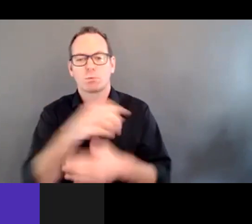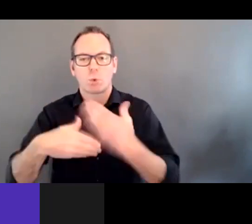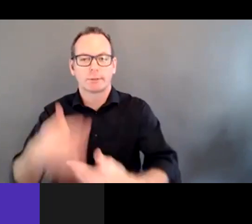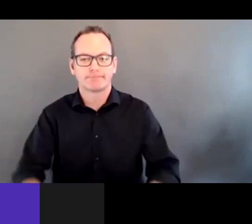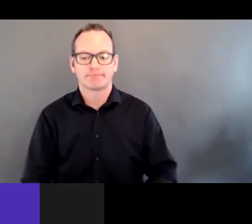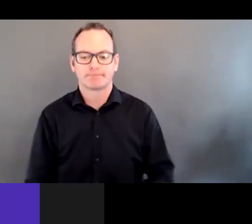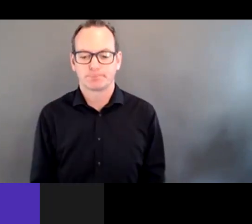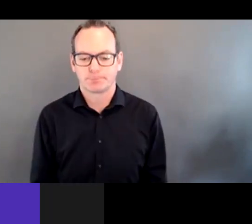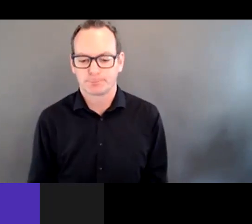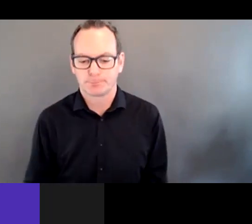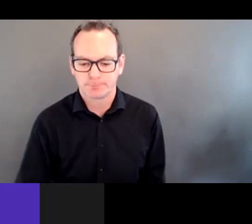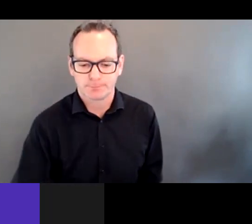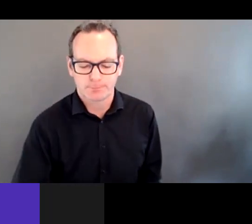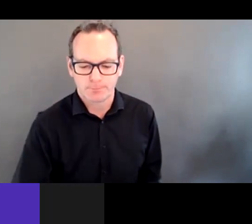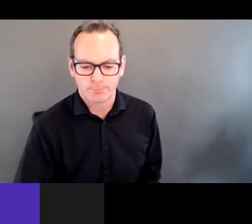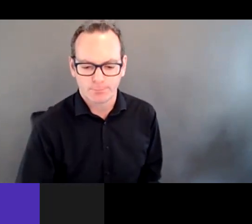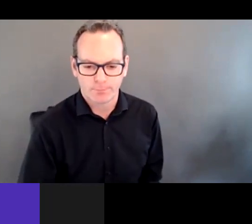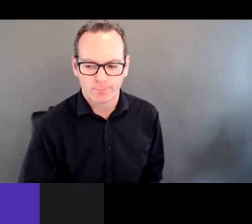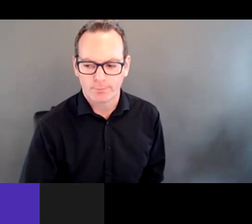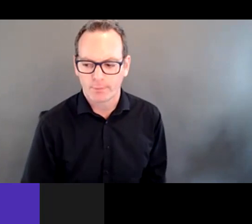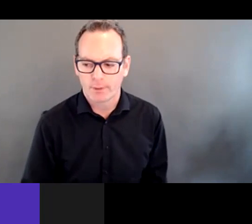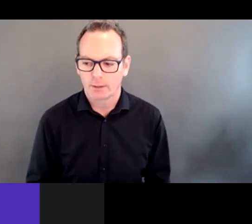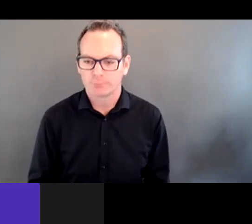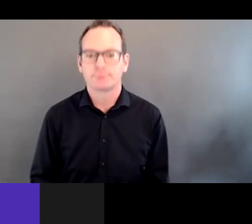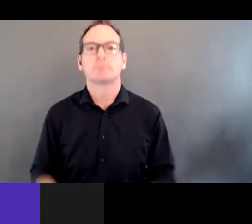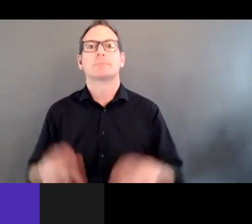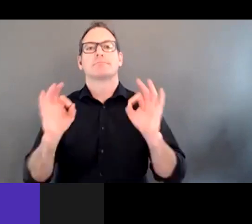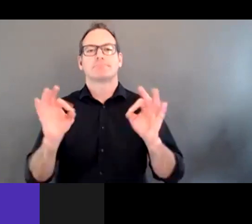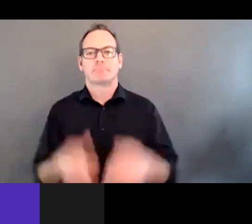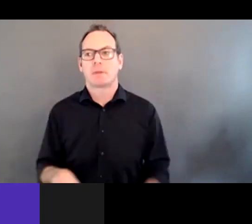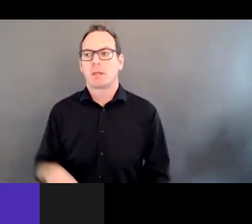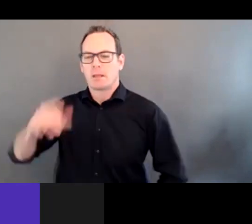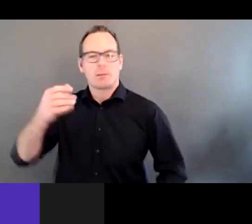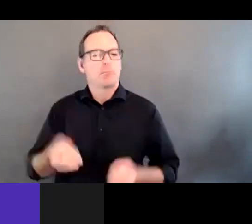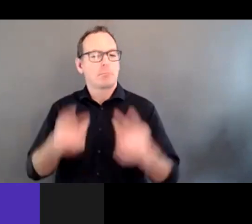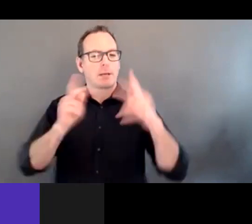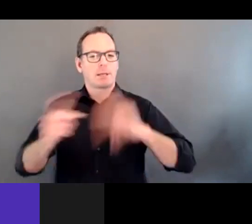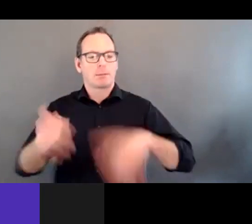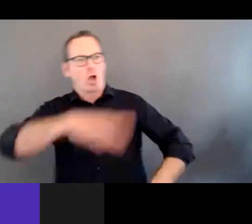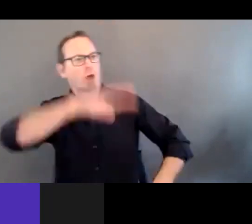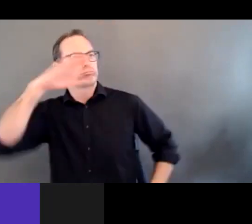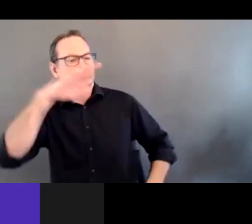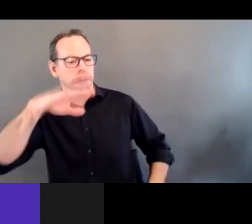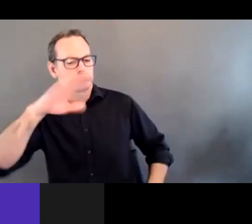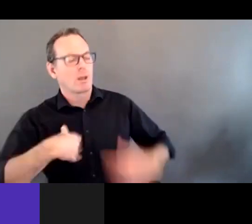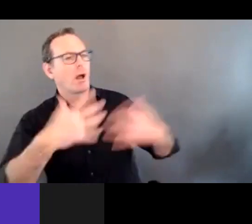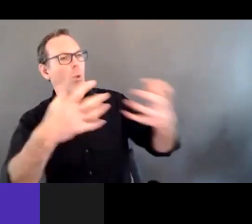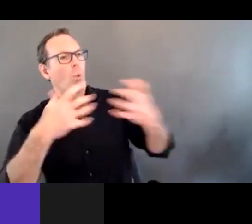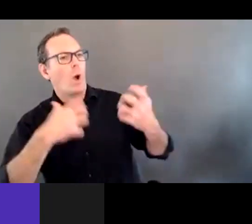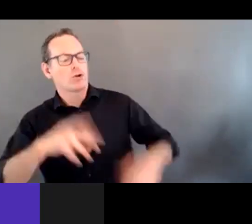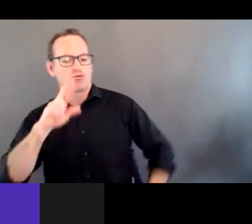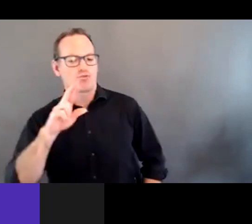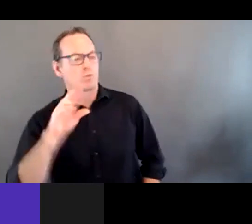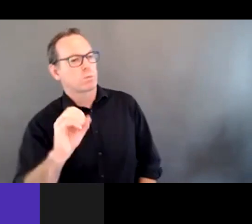Now, a lot of people say, I want a restraining order. Well, in criminal law,